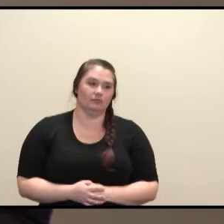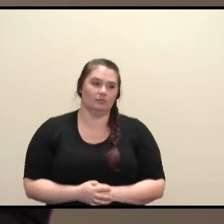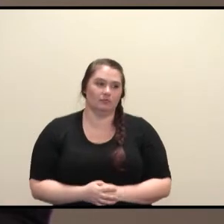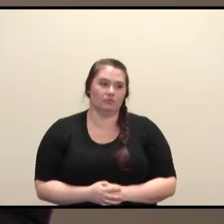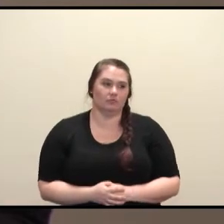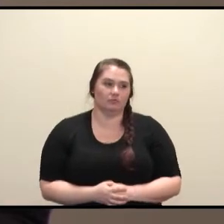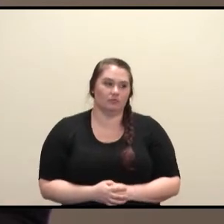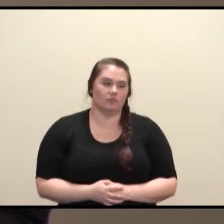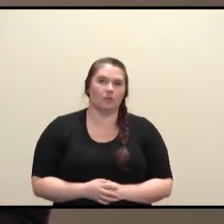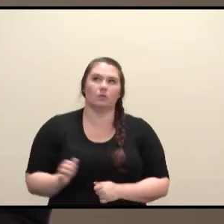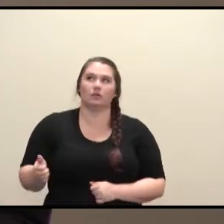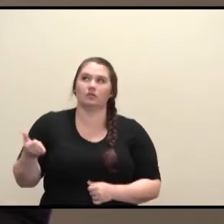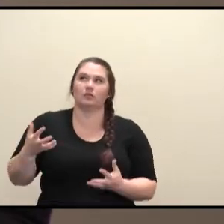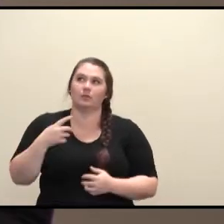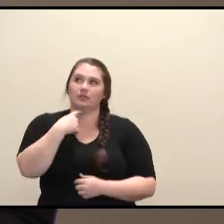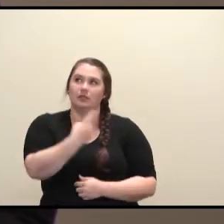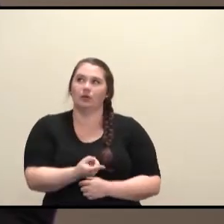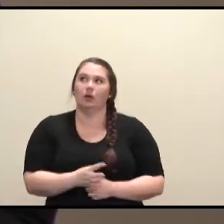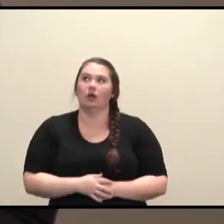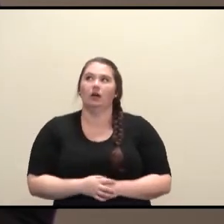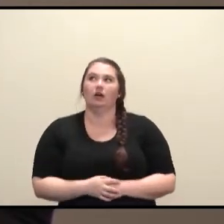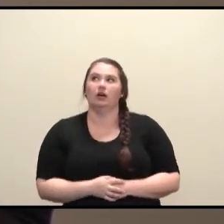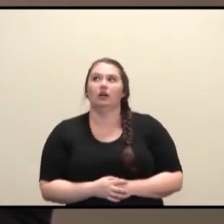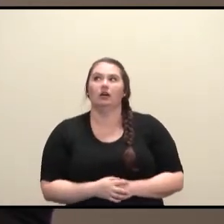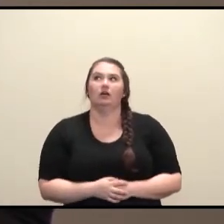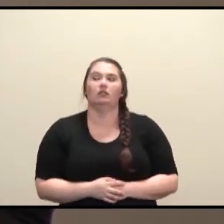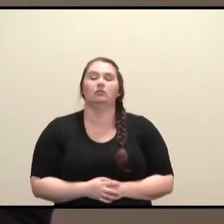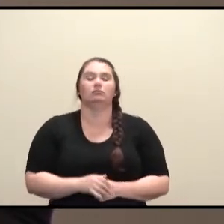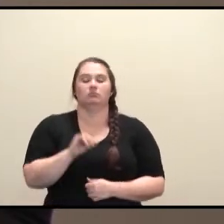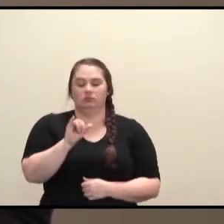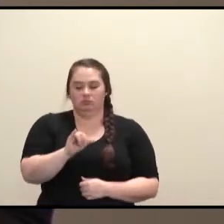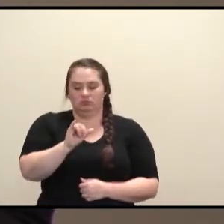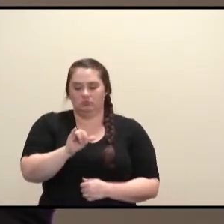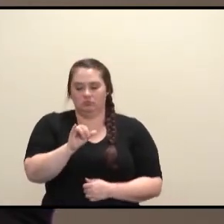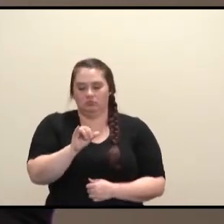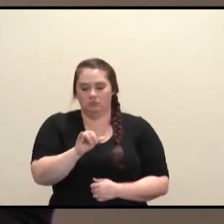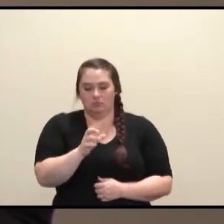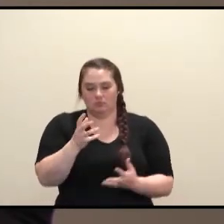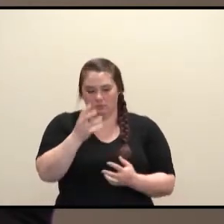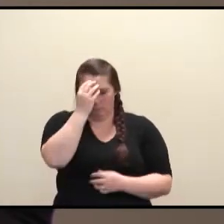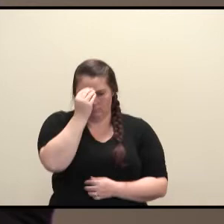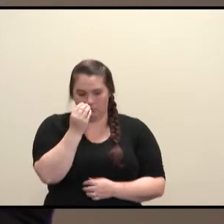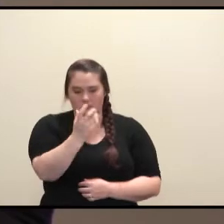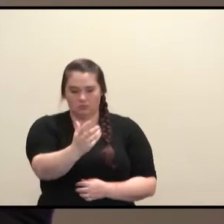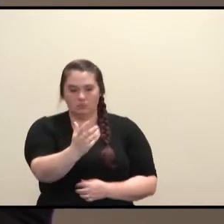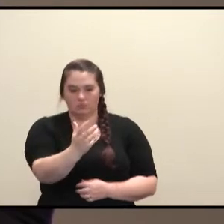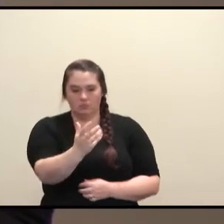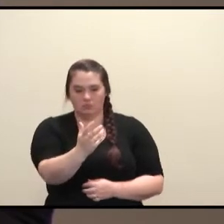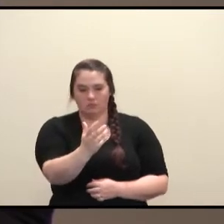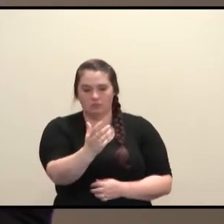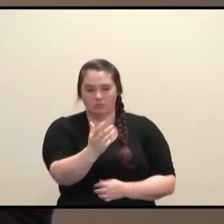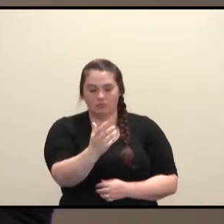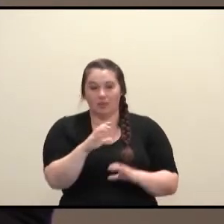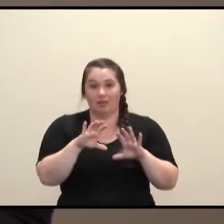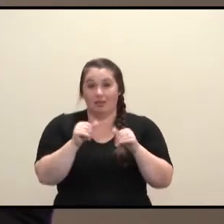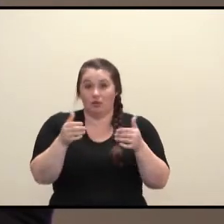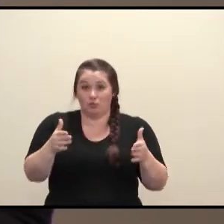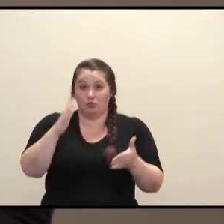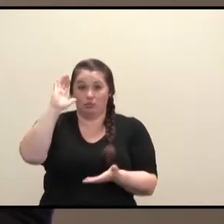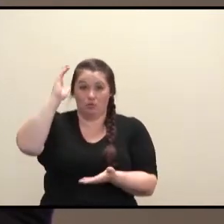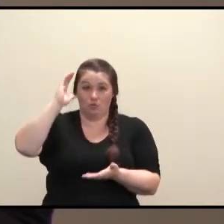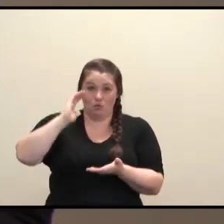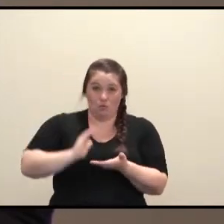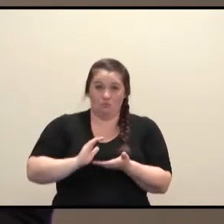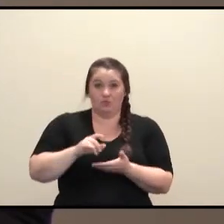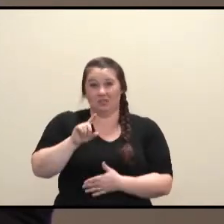else did I want to tell you? I wanted to tell you that on the classroom reduction, those